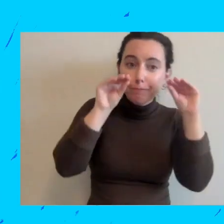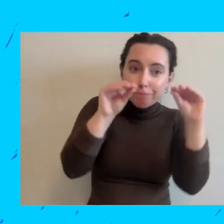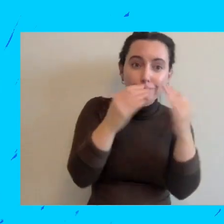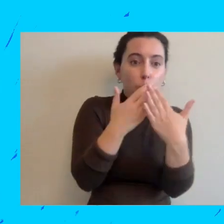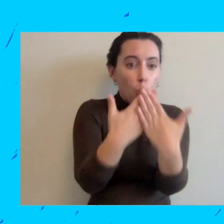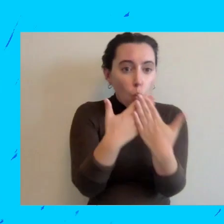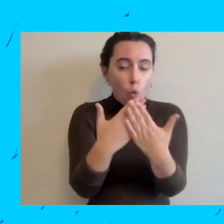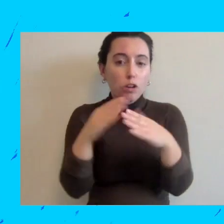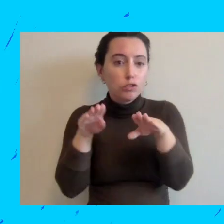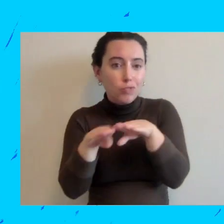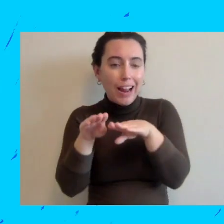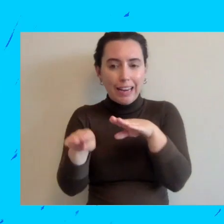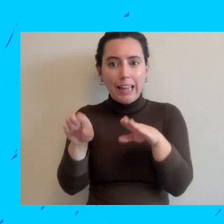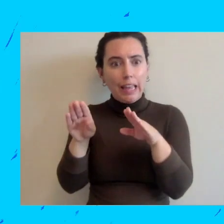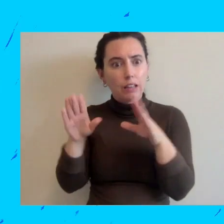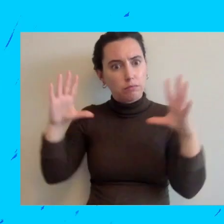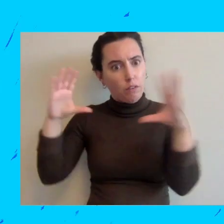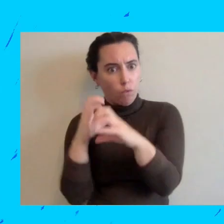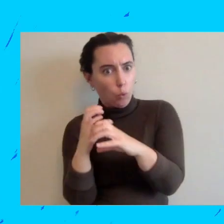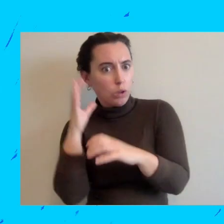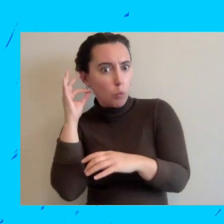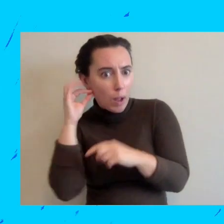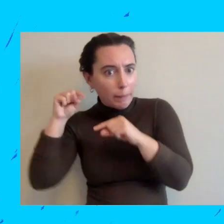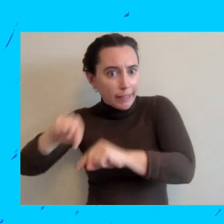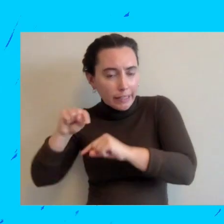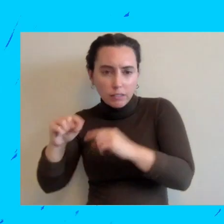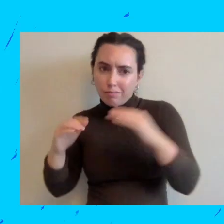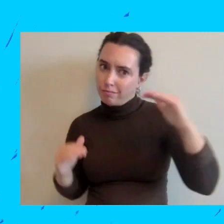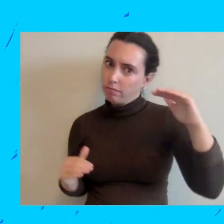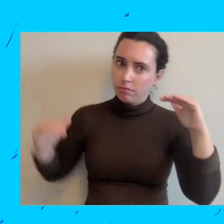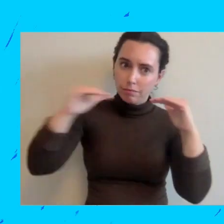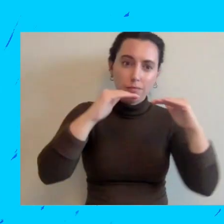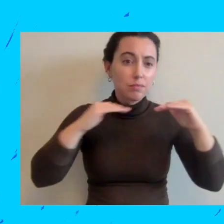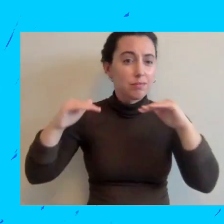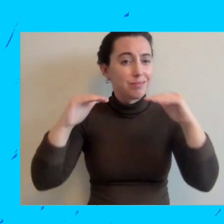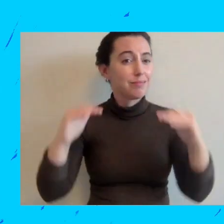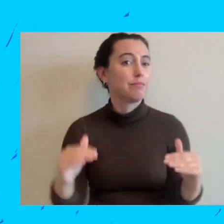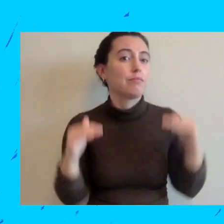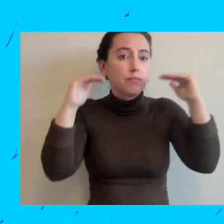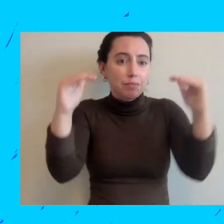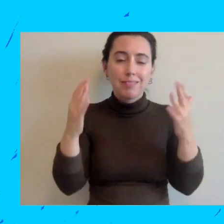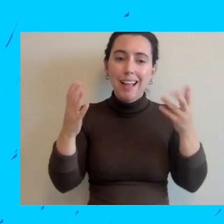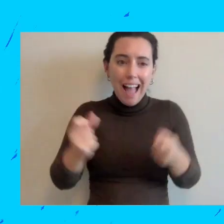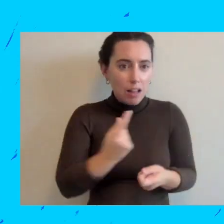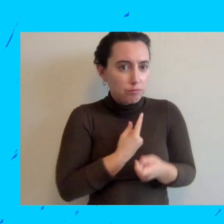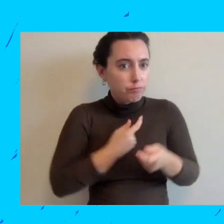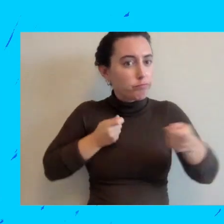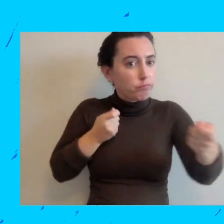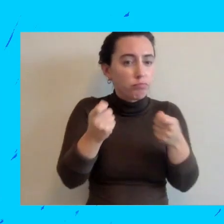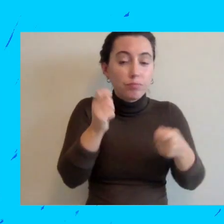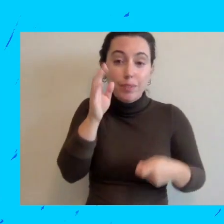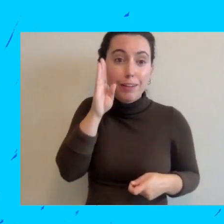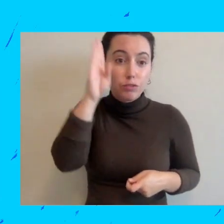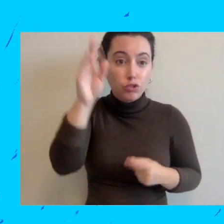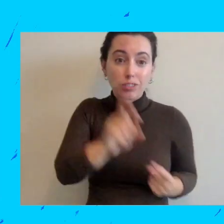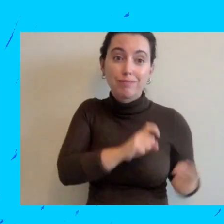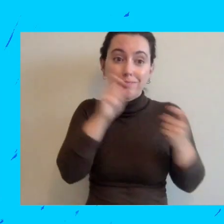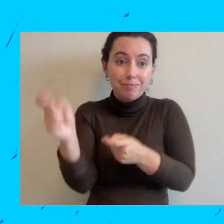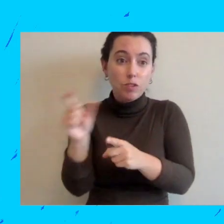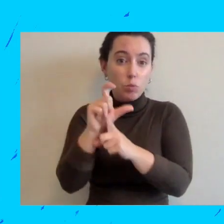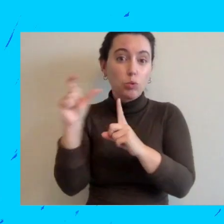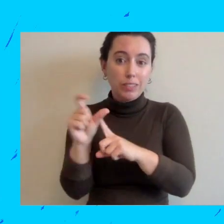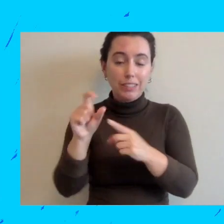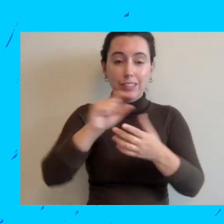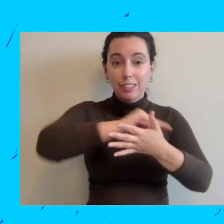women, so that we can be financially independent, have control over our futures, and contribute to our communities.